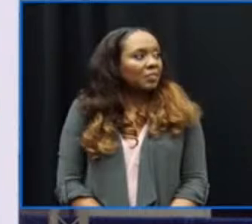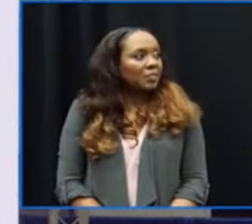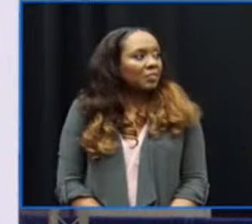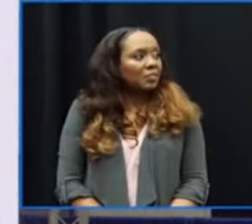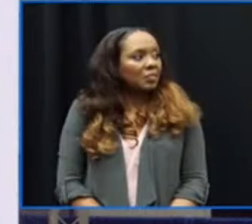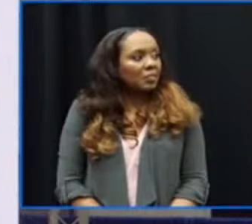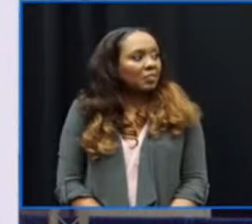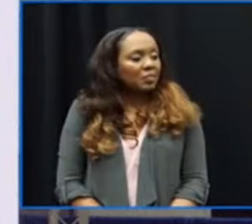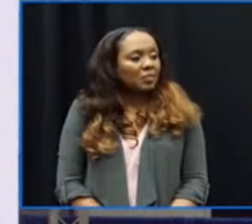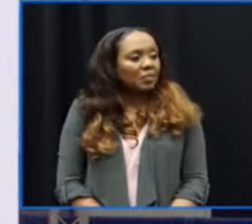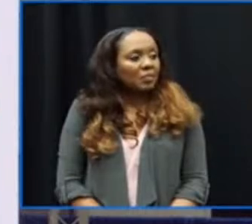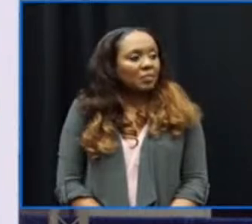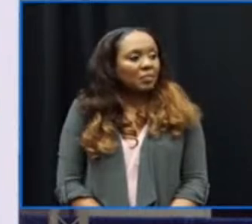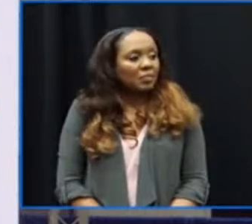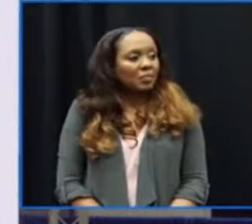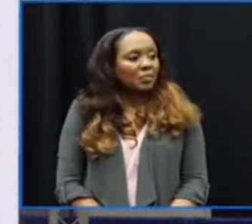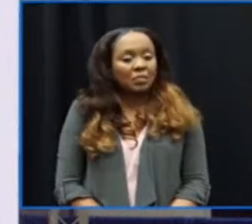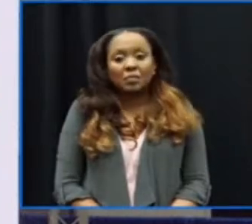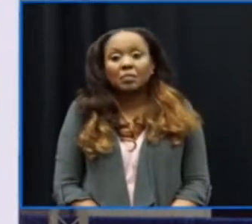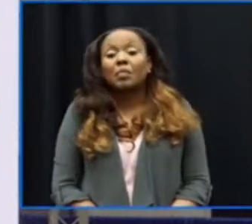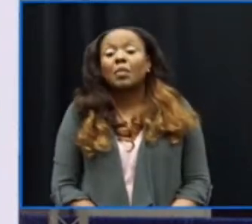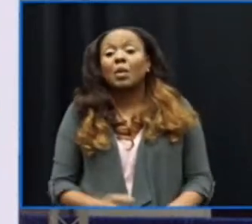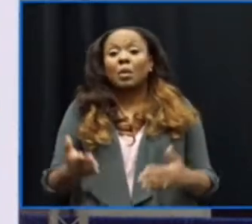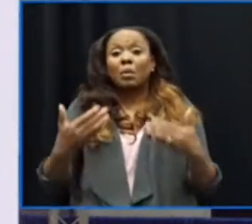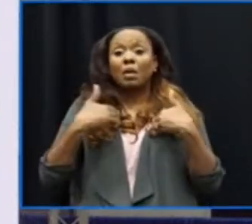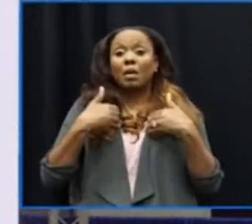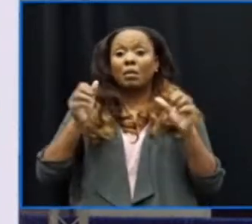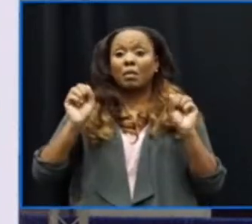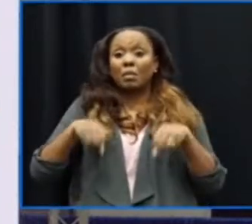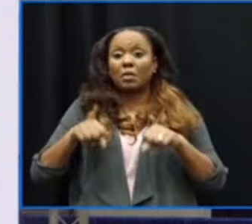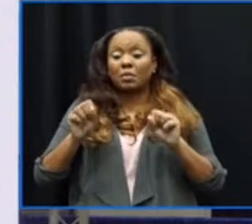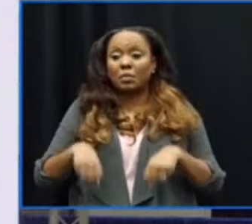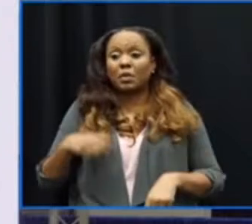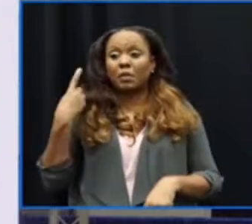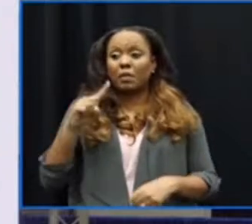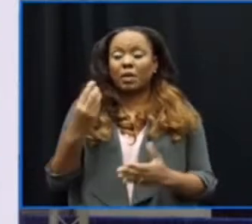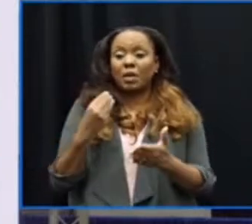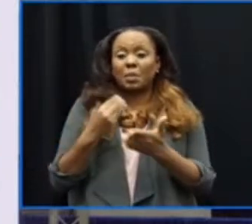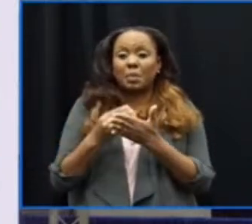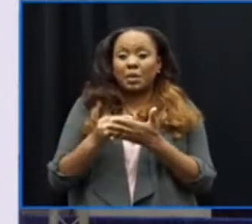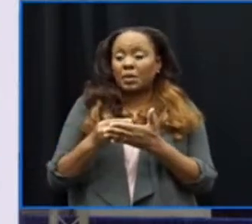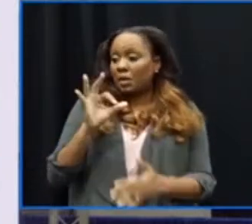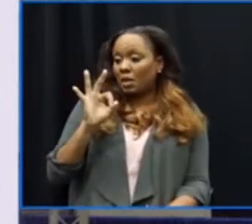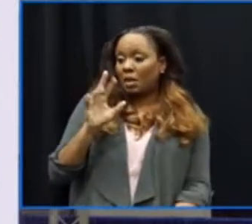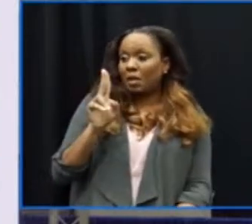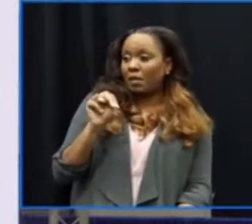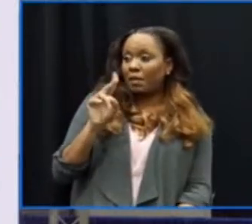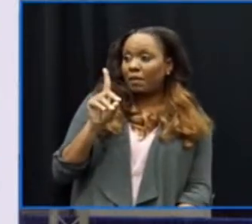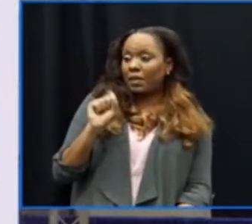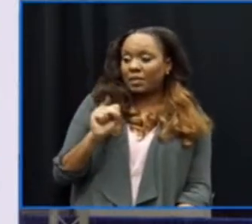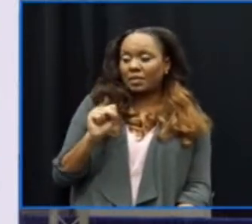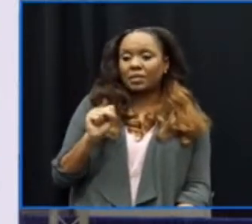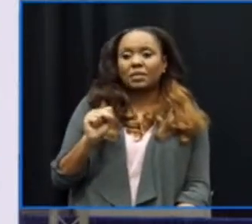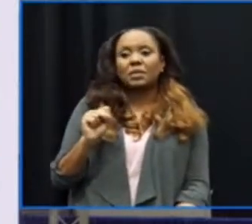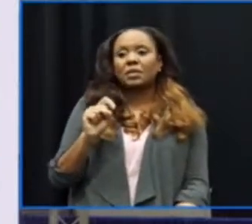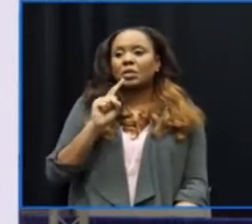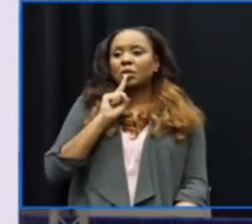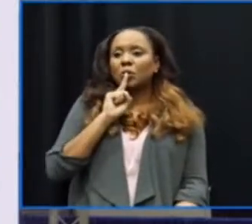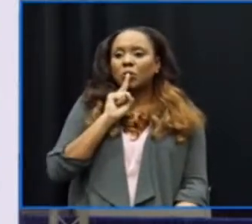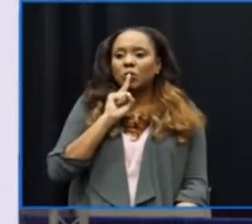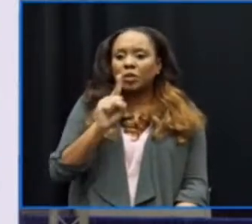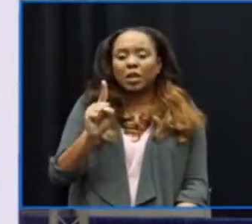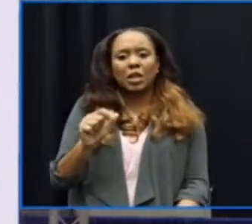There is a possibility of making the fund sustainable, and what we have here are the 4 ingredients that we think are critical to making